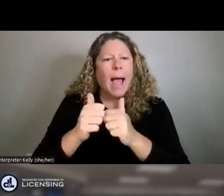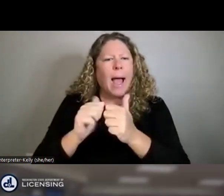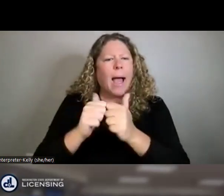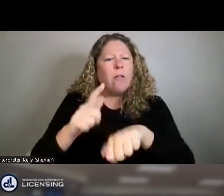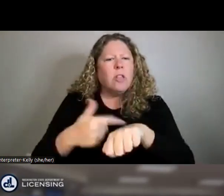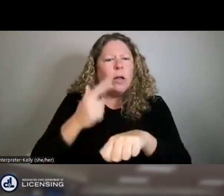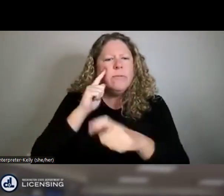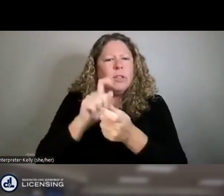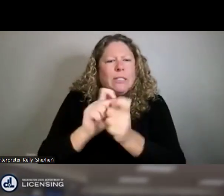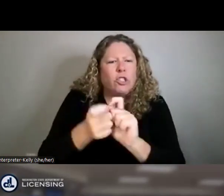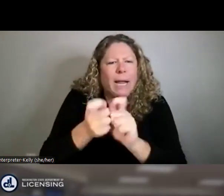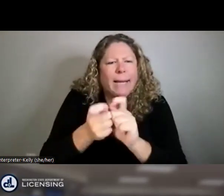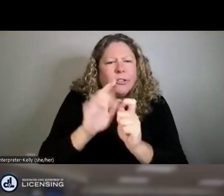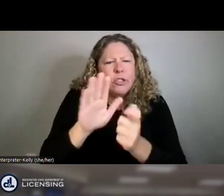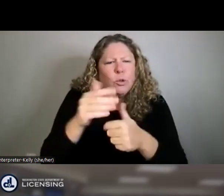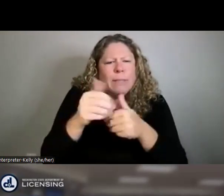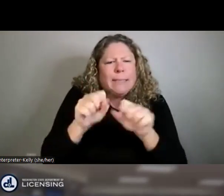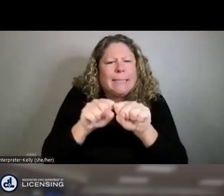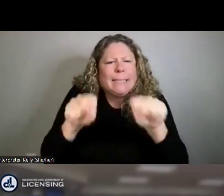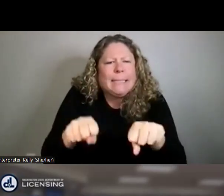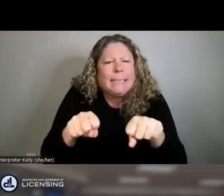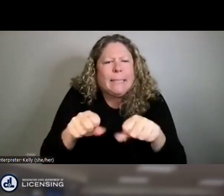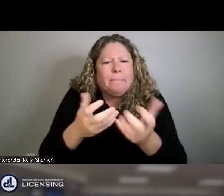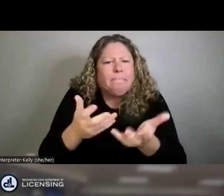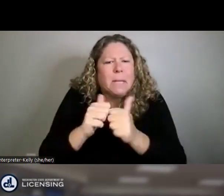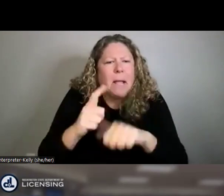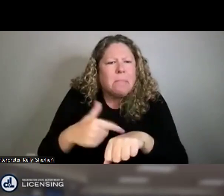processes? How long did that take?